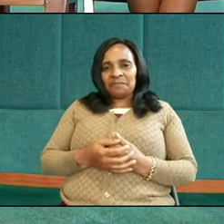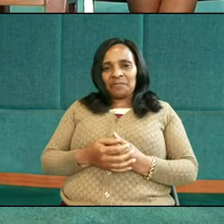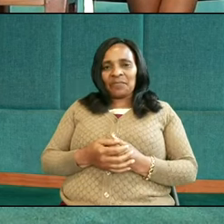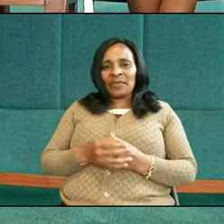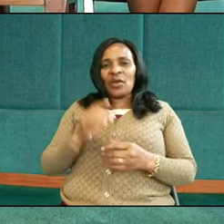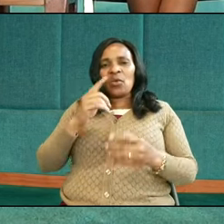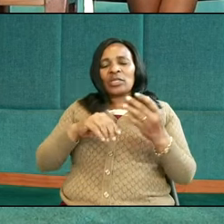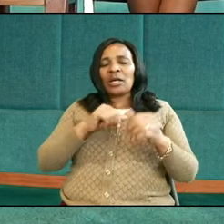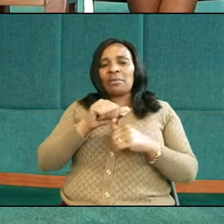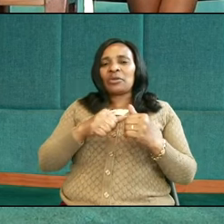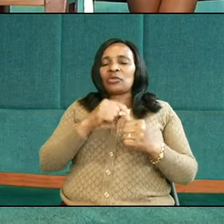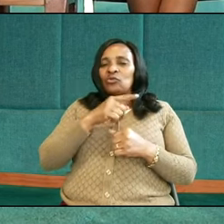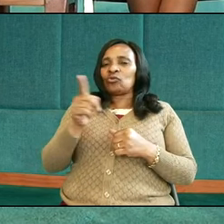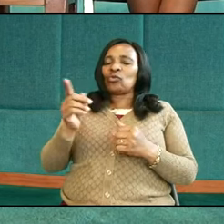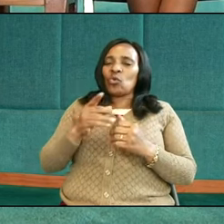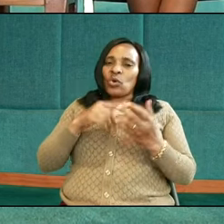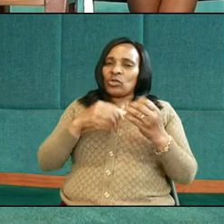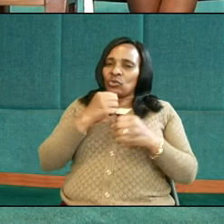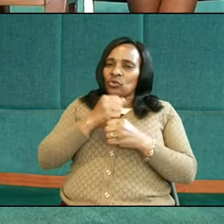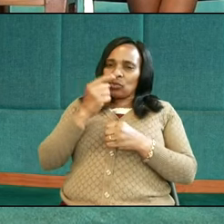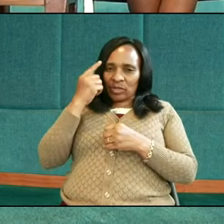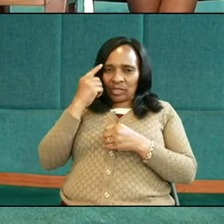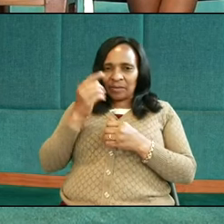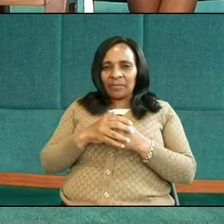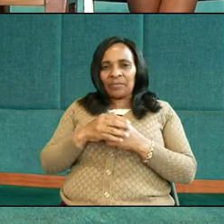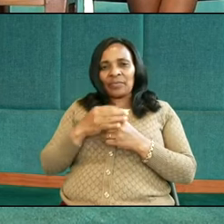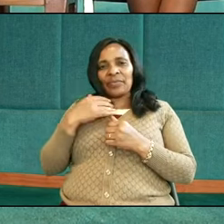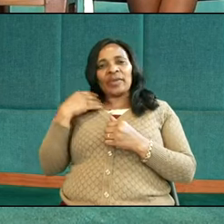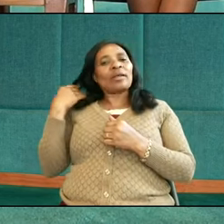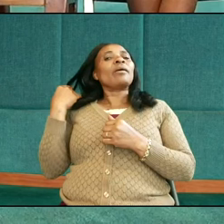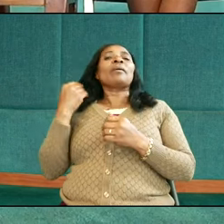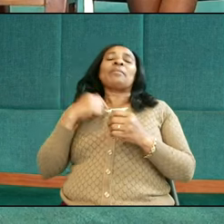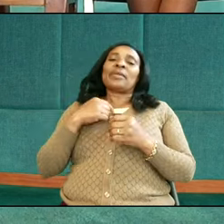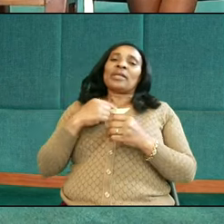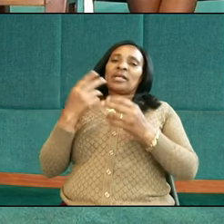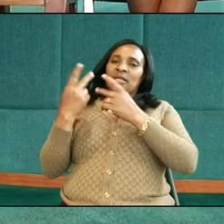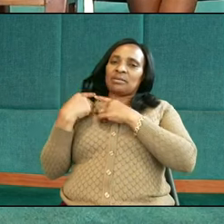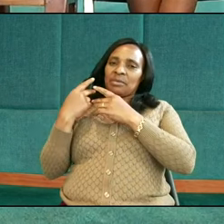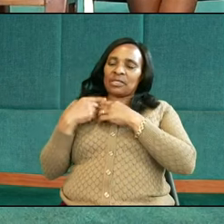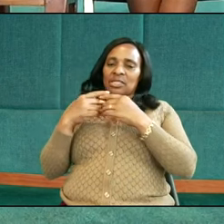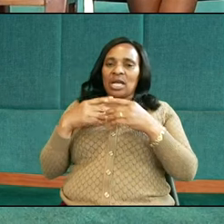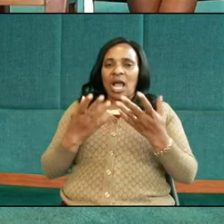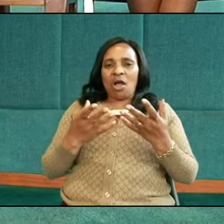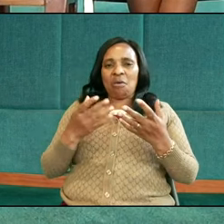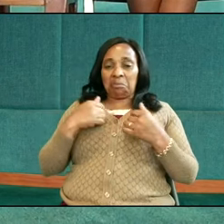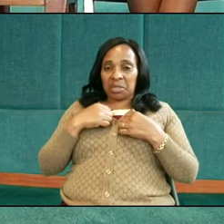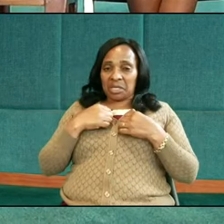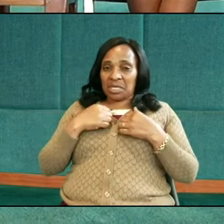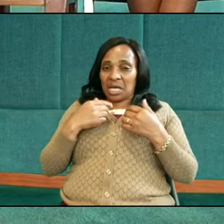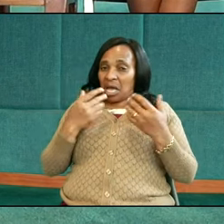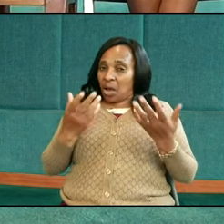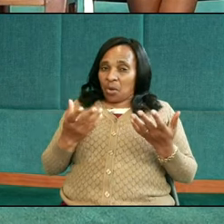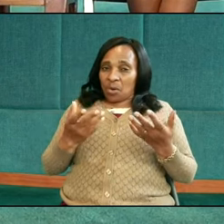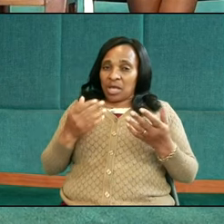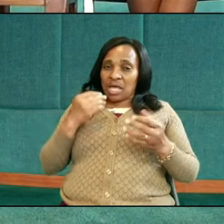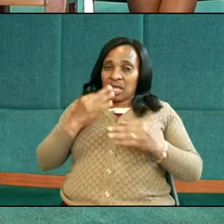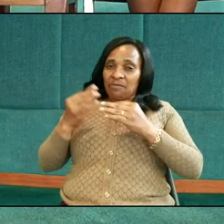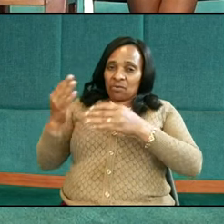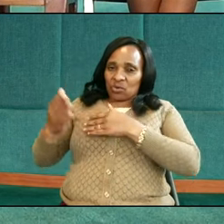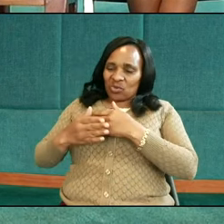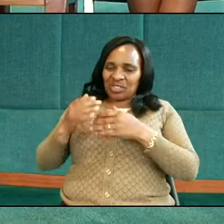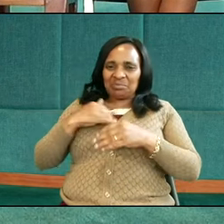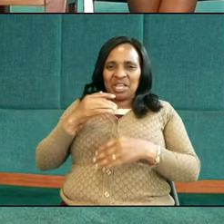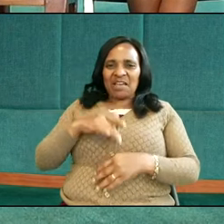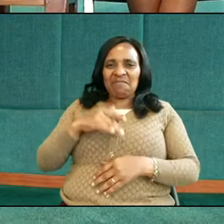Okay. What about you, Kimberly? Tell us, what do you think? For me, I think it depends on our closeness. If you're close to me and I see